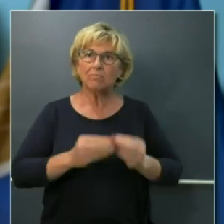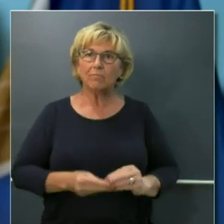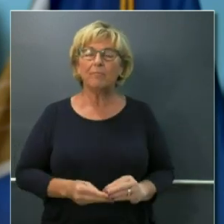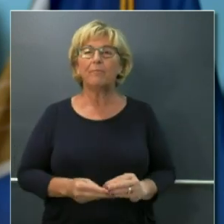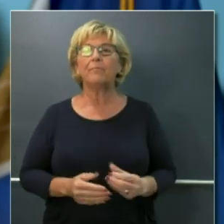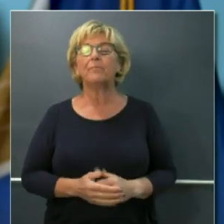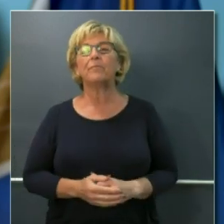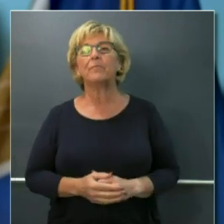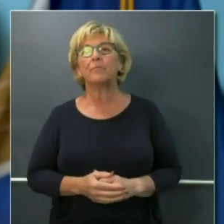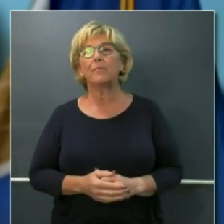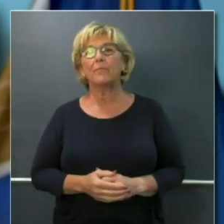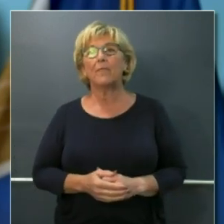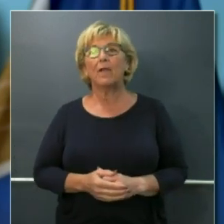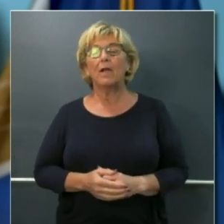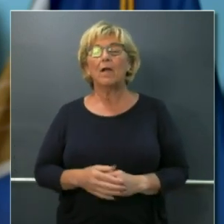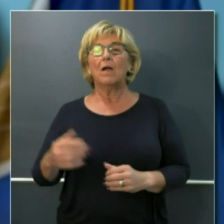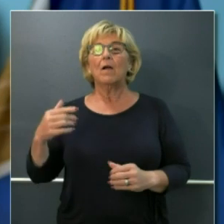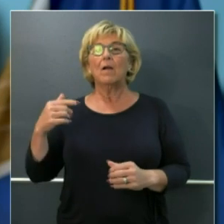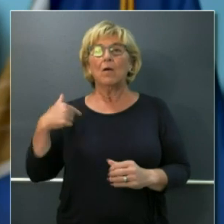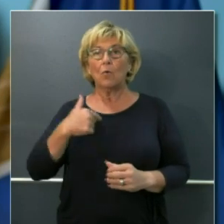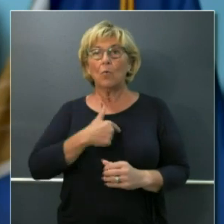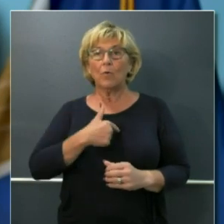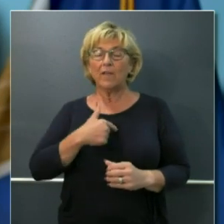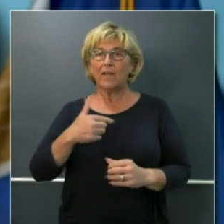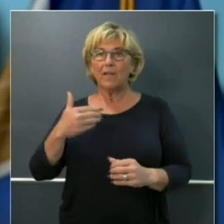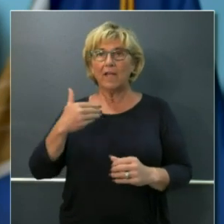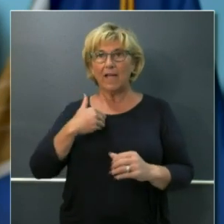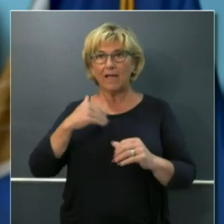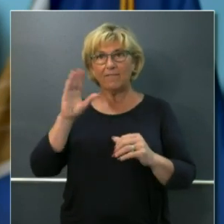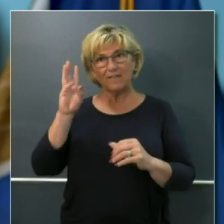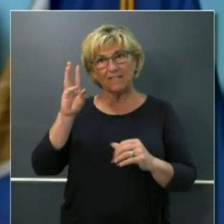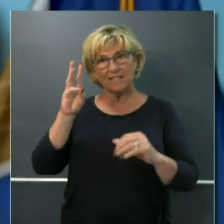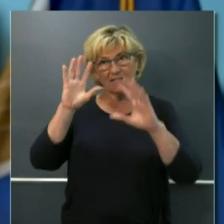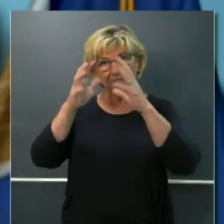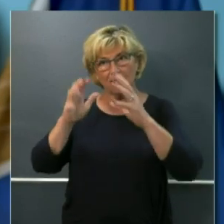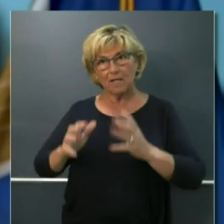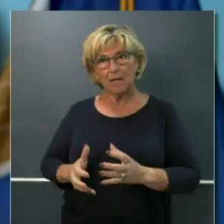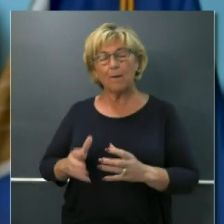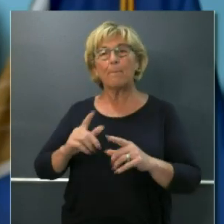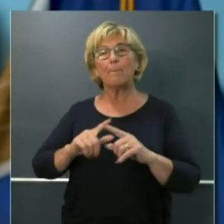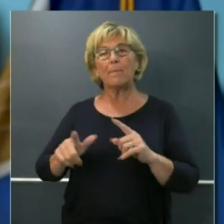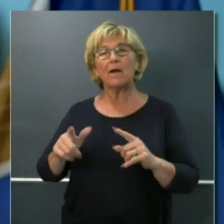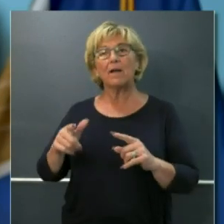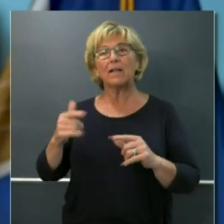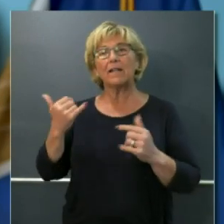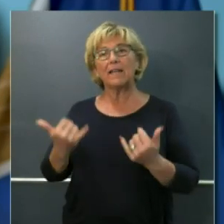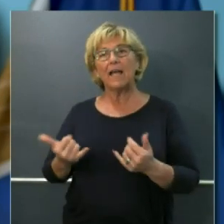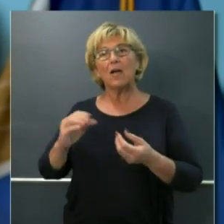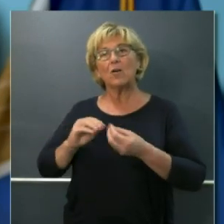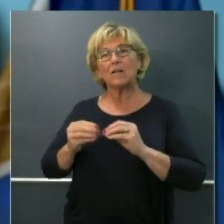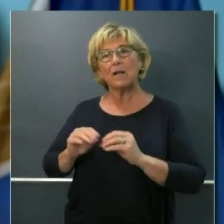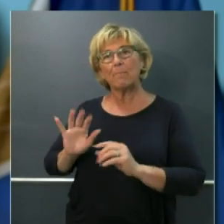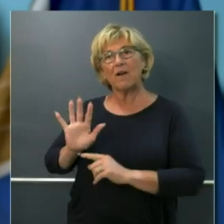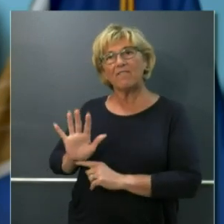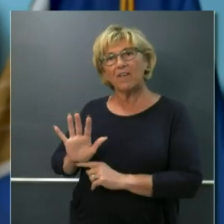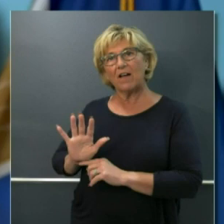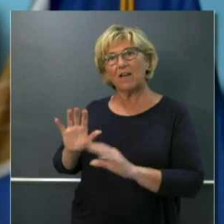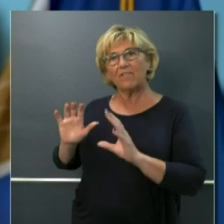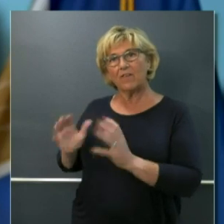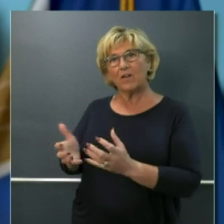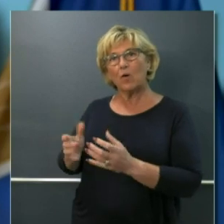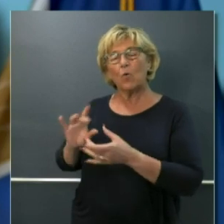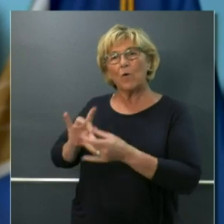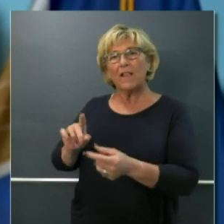indicator, again, none are prioritized, but it happens to be the 5th indicator around businesses and around issues of